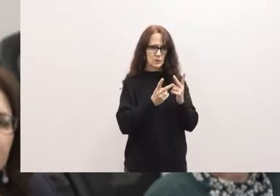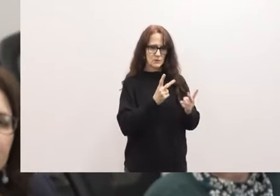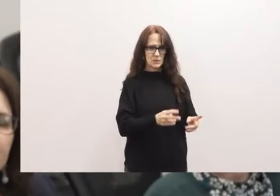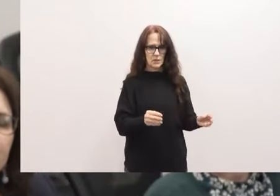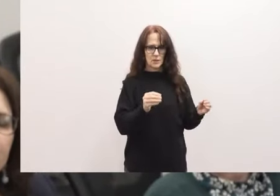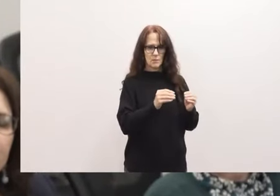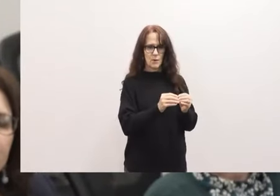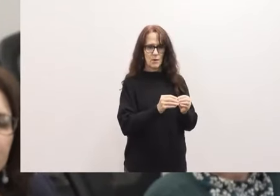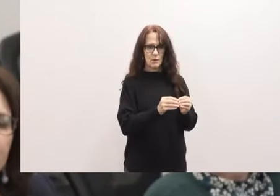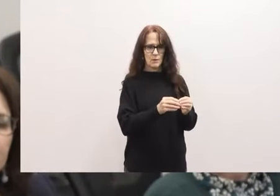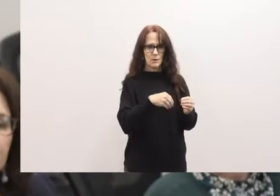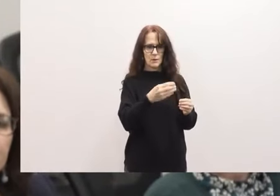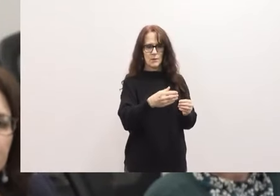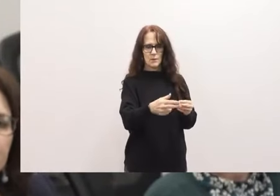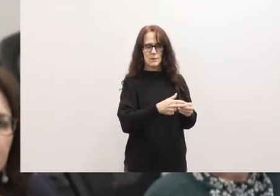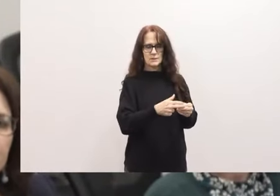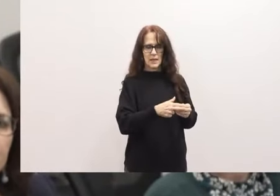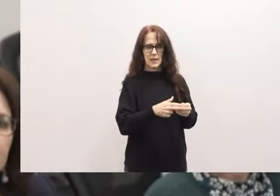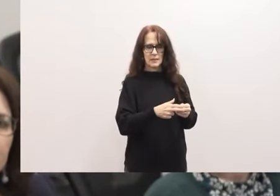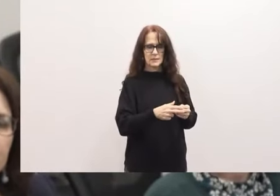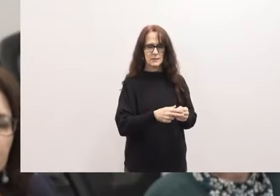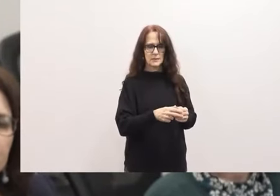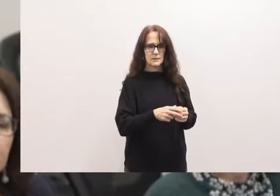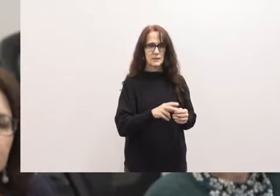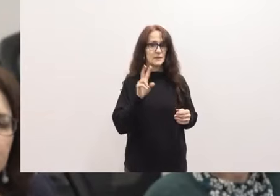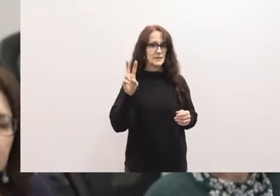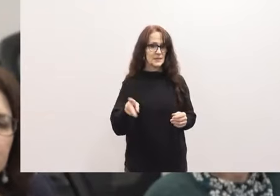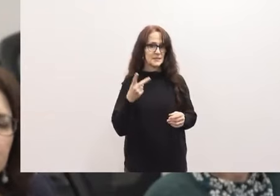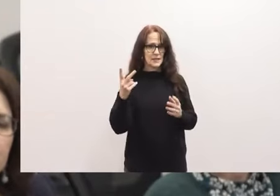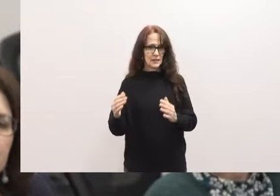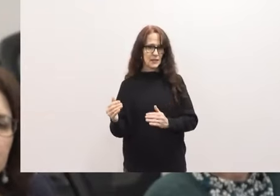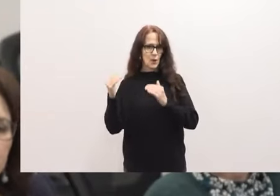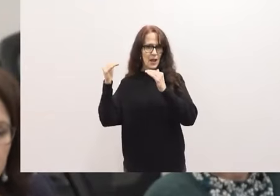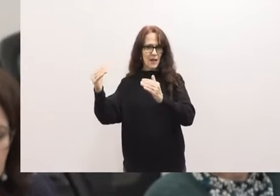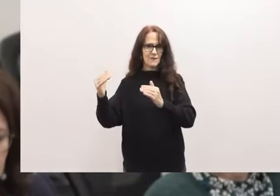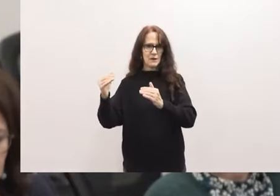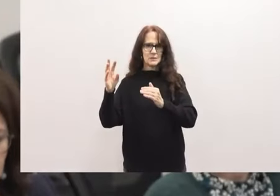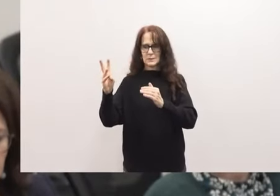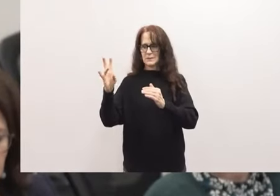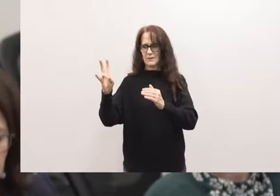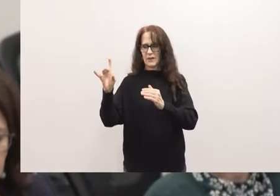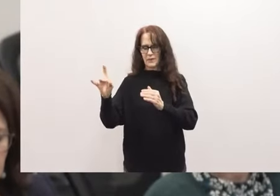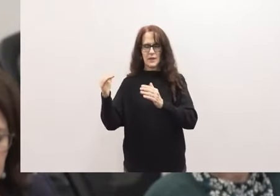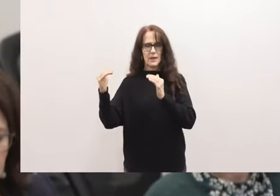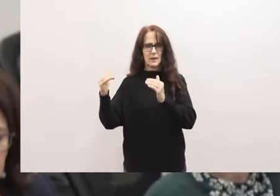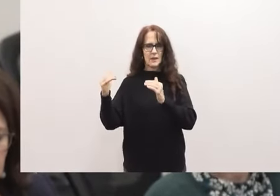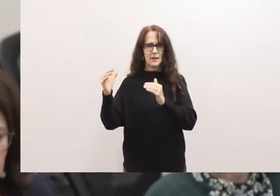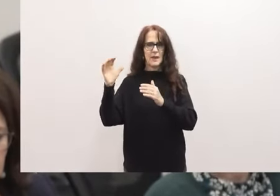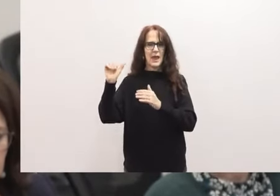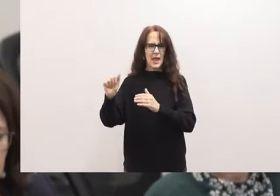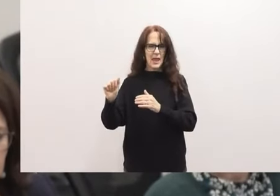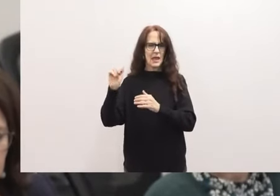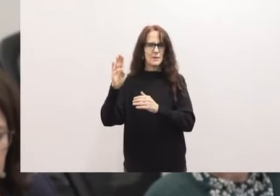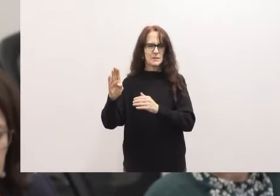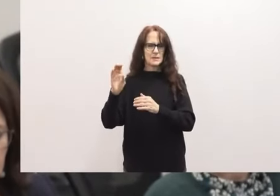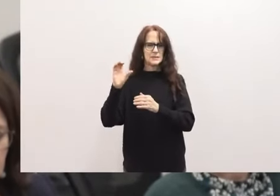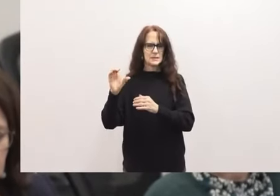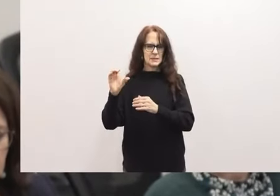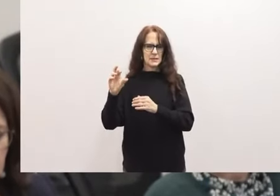that in the next couple slides. And in the secondary level, we're talking about the ABC rate.